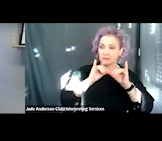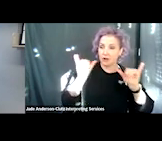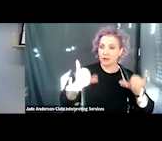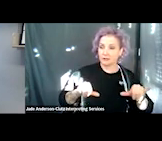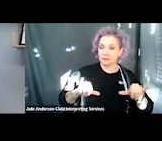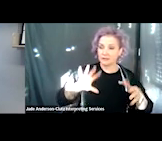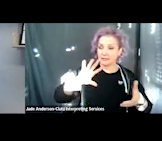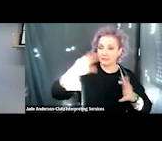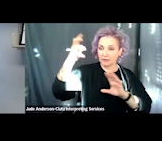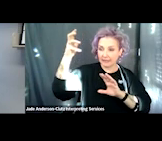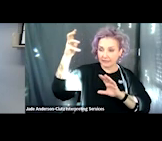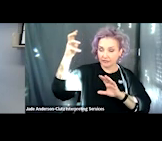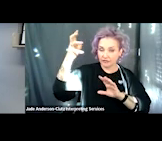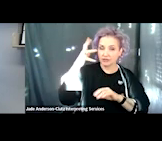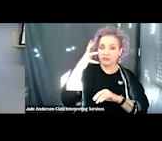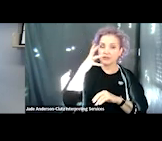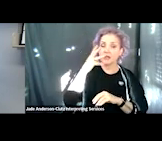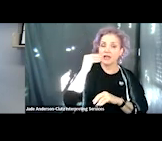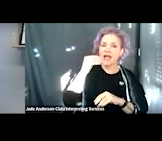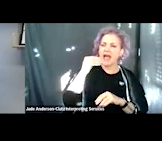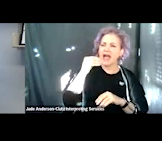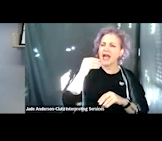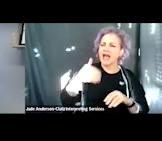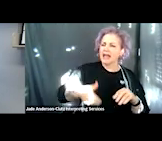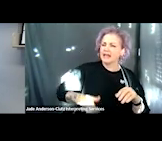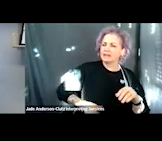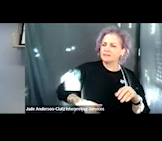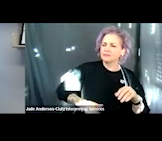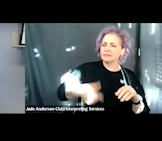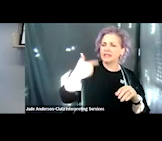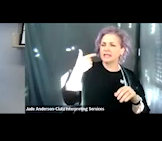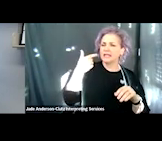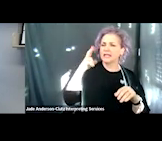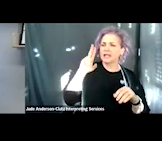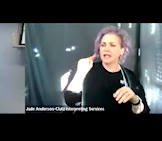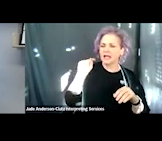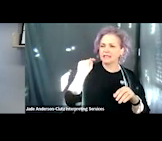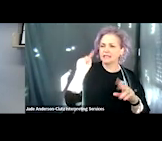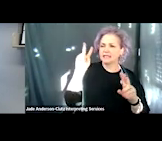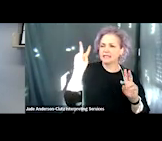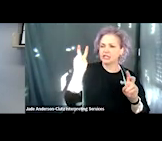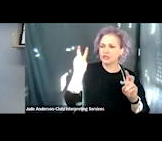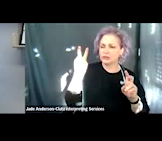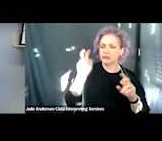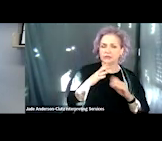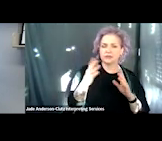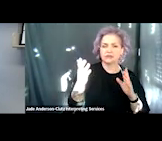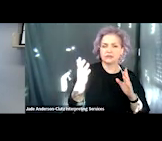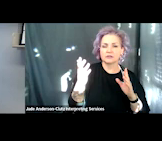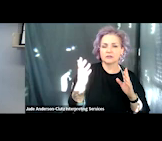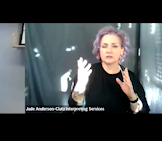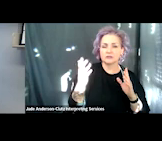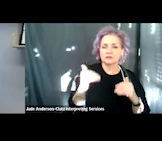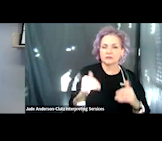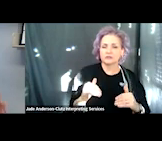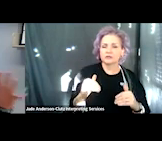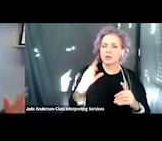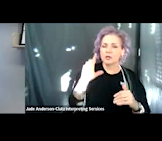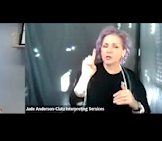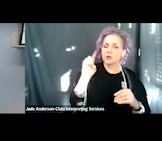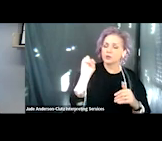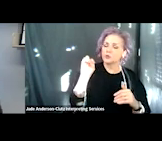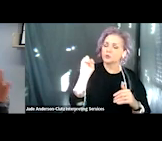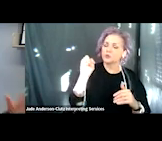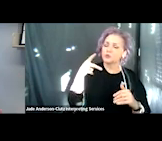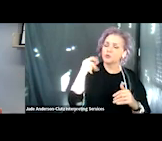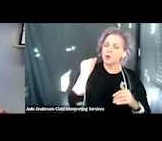so they are more responsive to dopaminergic signals. On this middle side here, with these kinds of changes, we see there's an